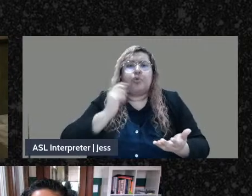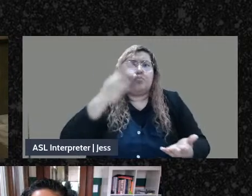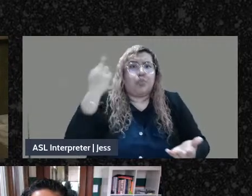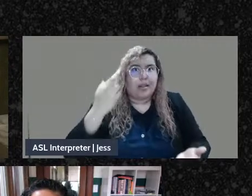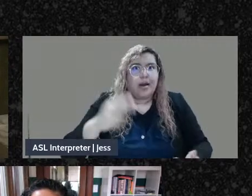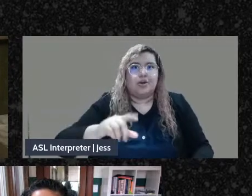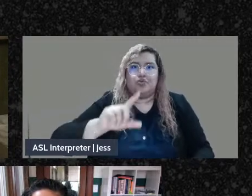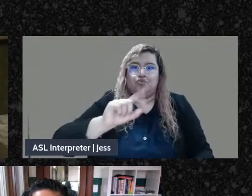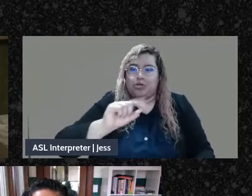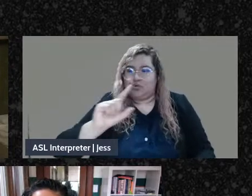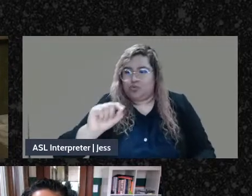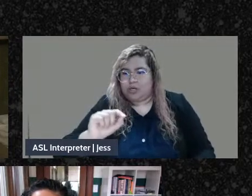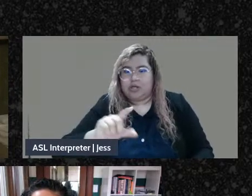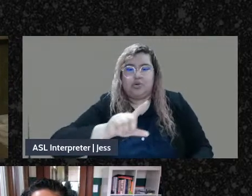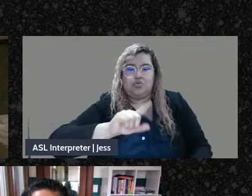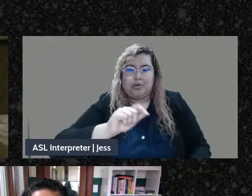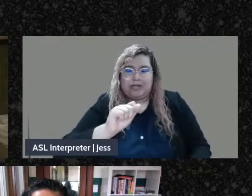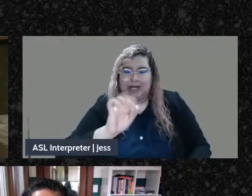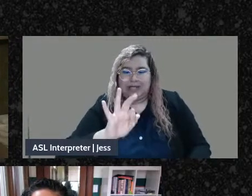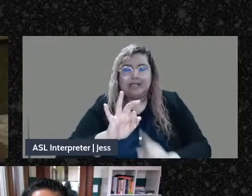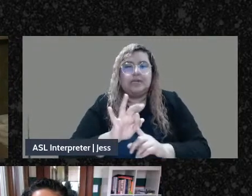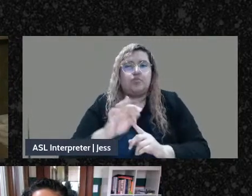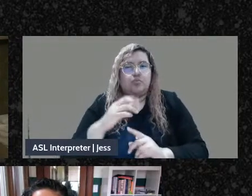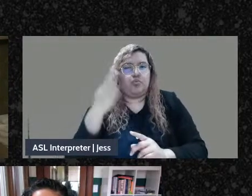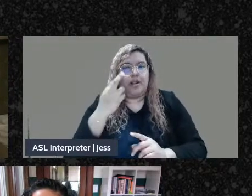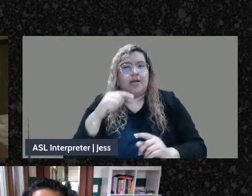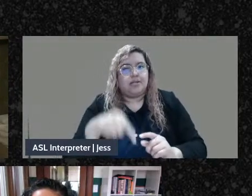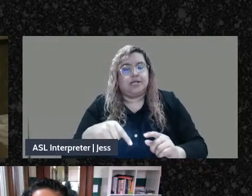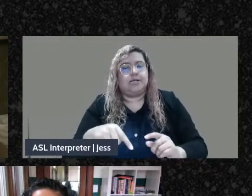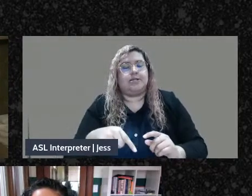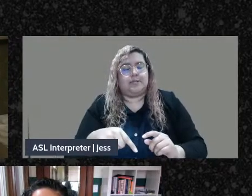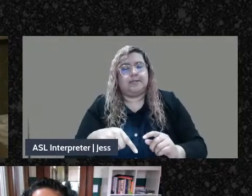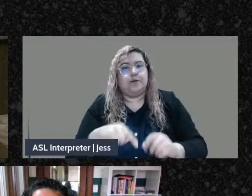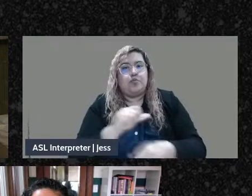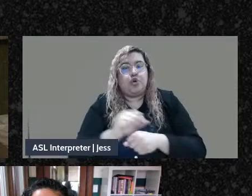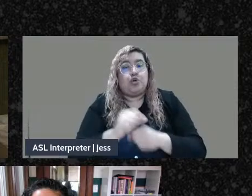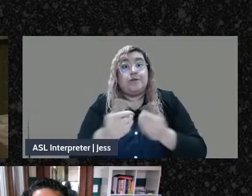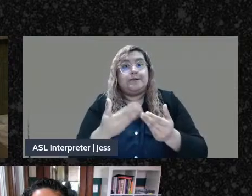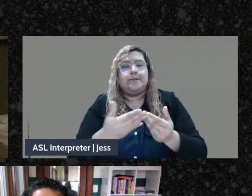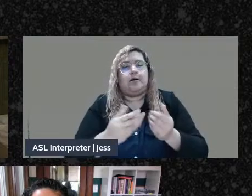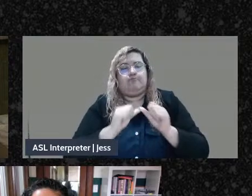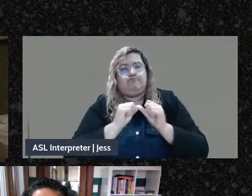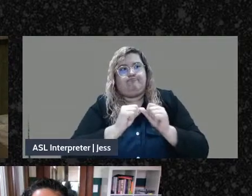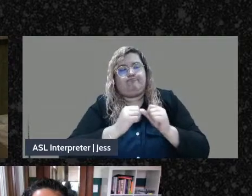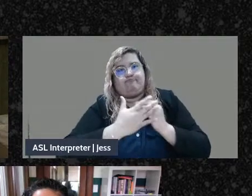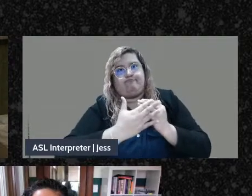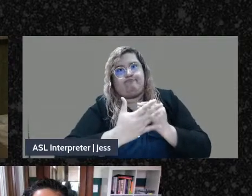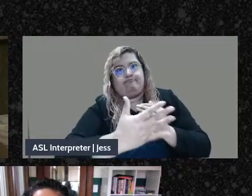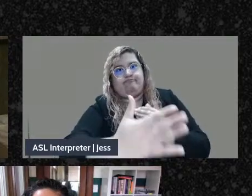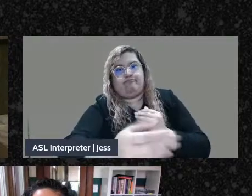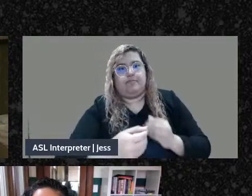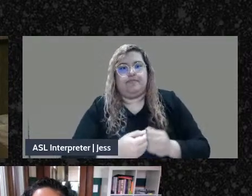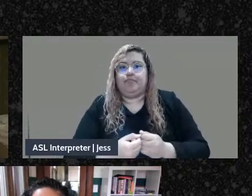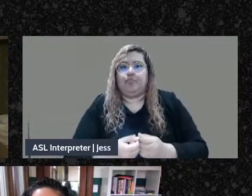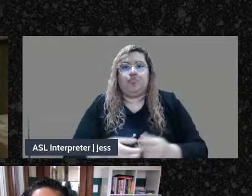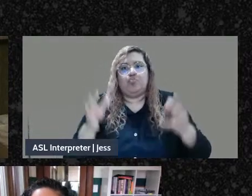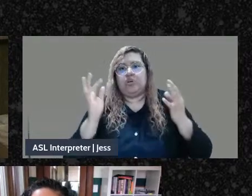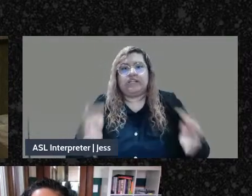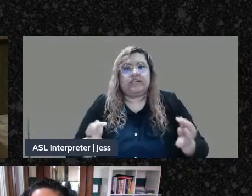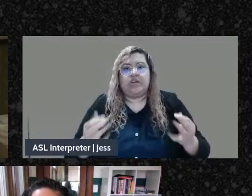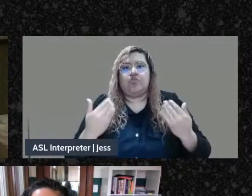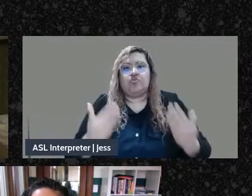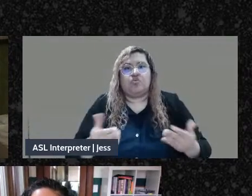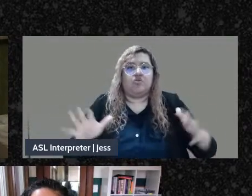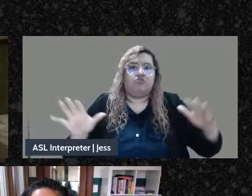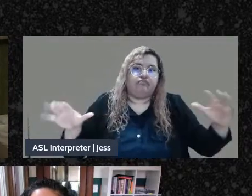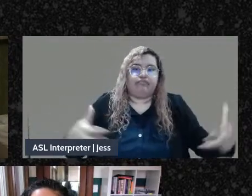and 2019 this would be long work. And then we just really decided that we were going to base build, that we were going to organize Black people